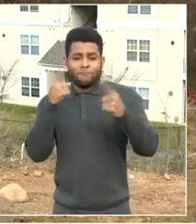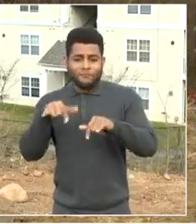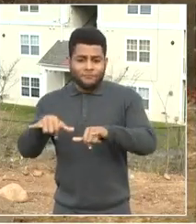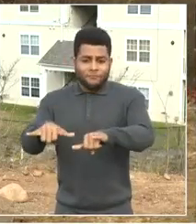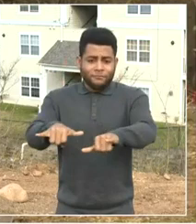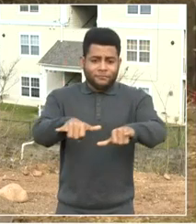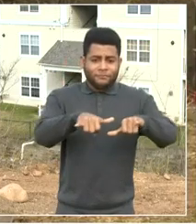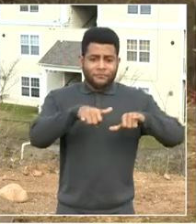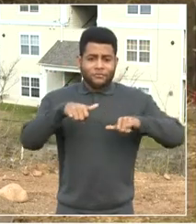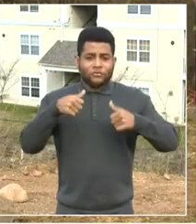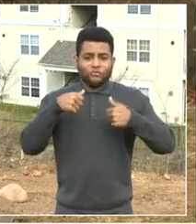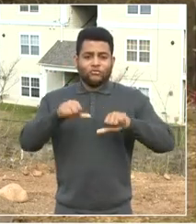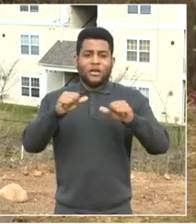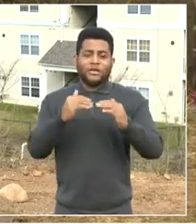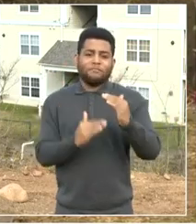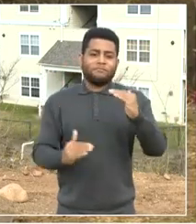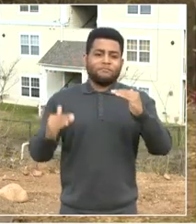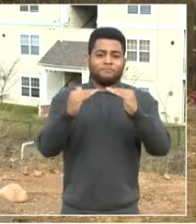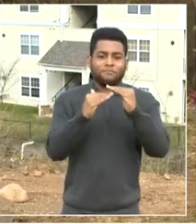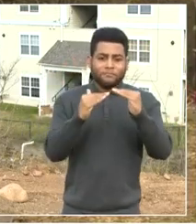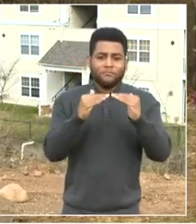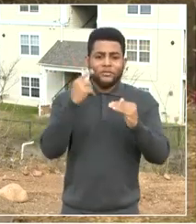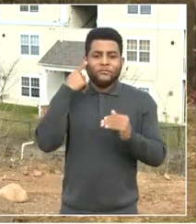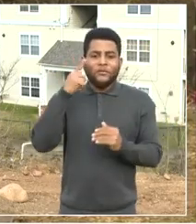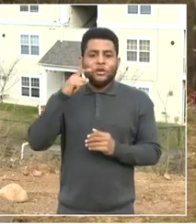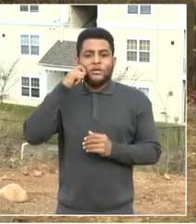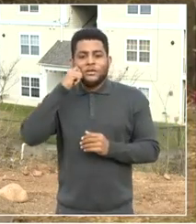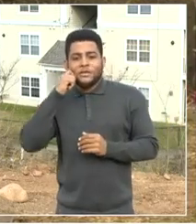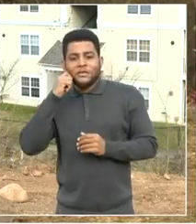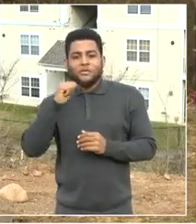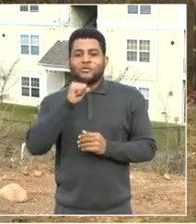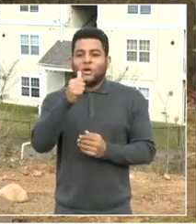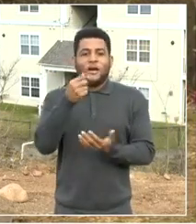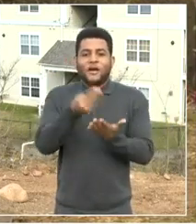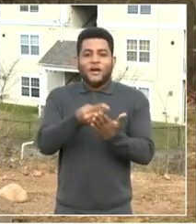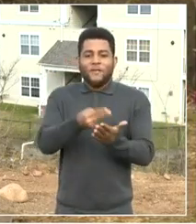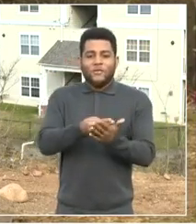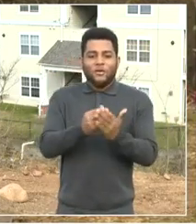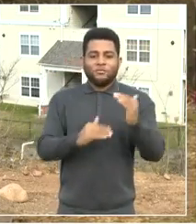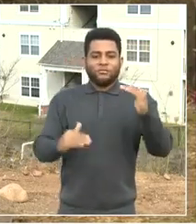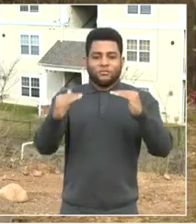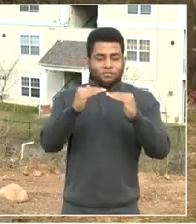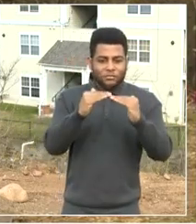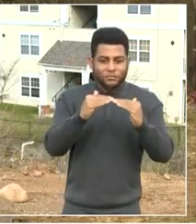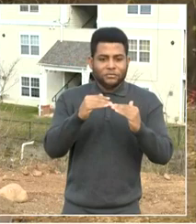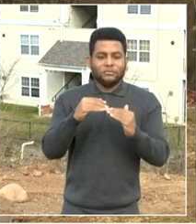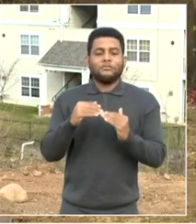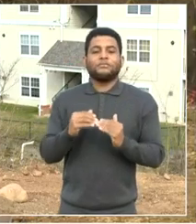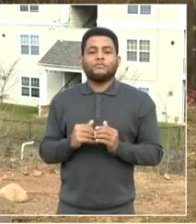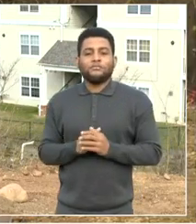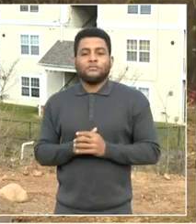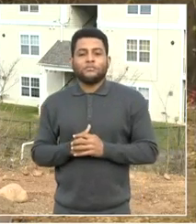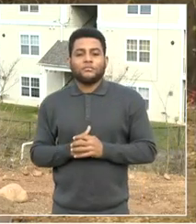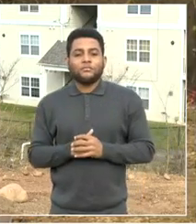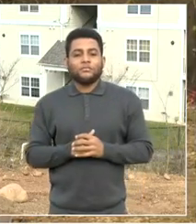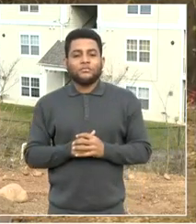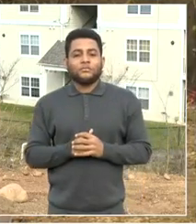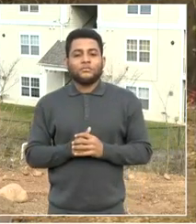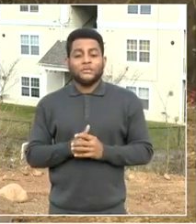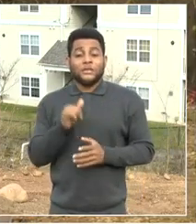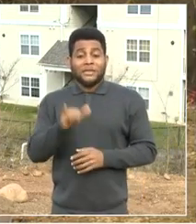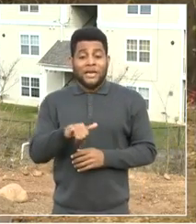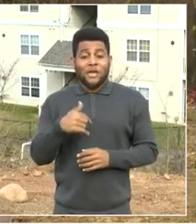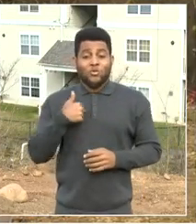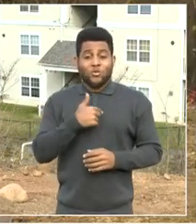Community Land Trust came out of the civil rights movement, and we at Douglas CLT honor and build on that legacy and the legacy of Frederick